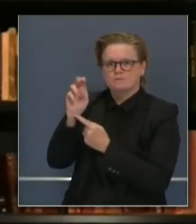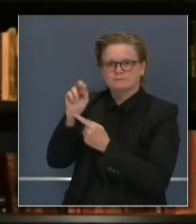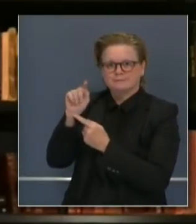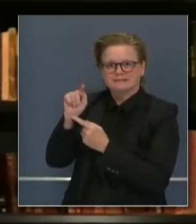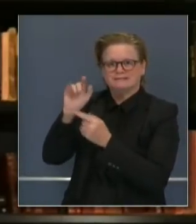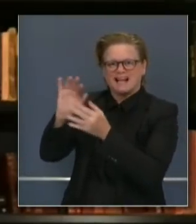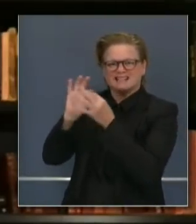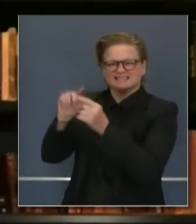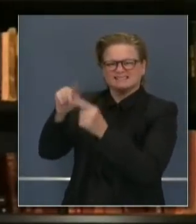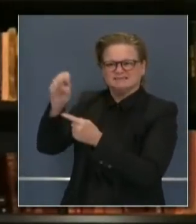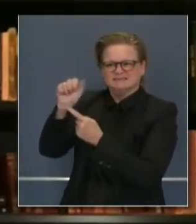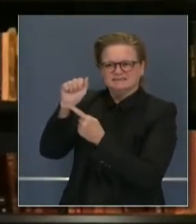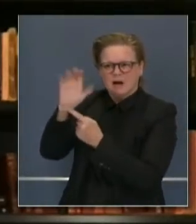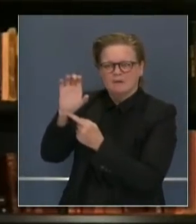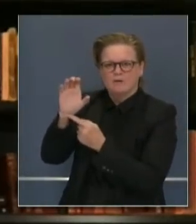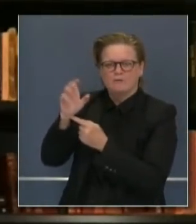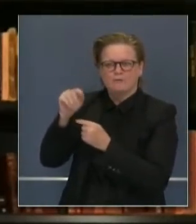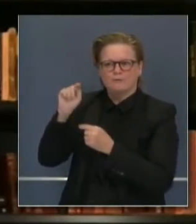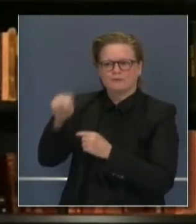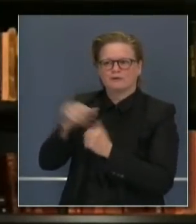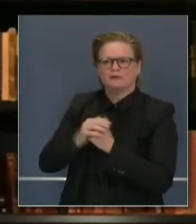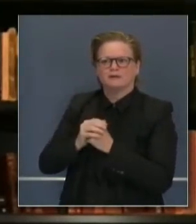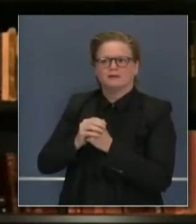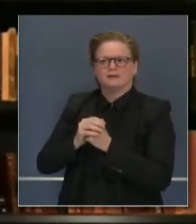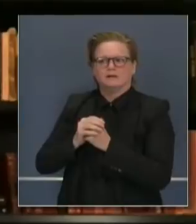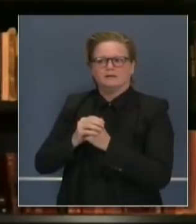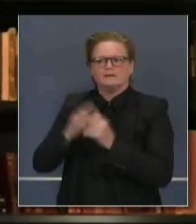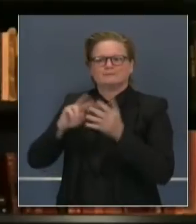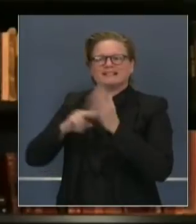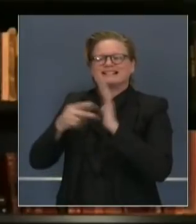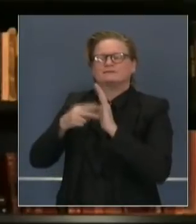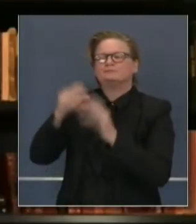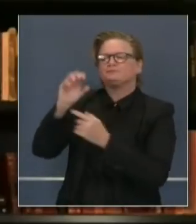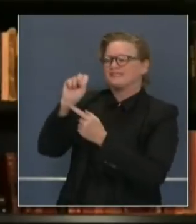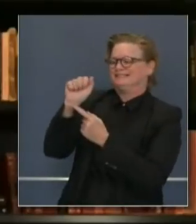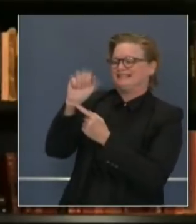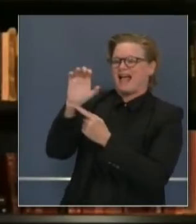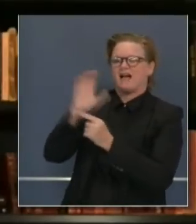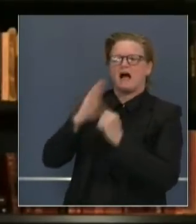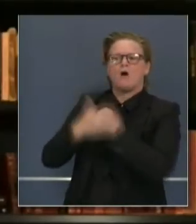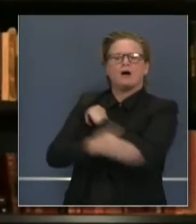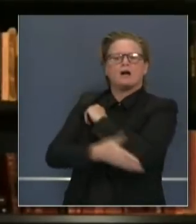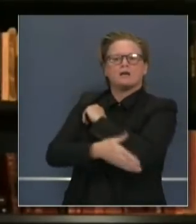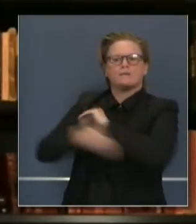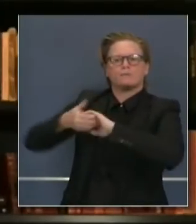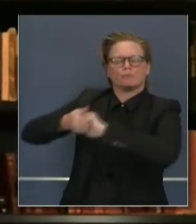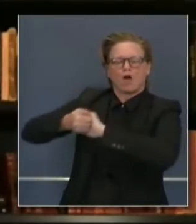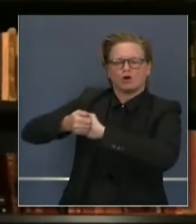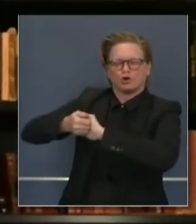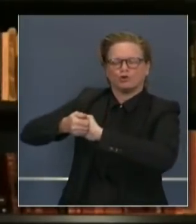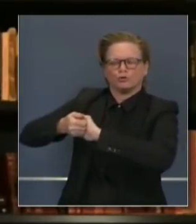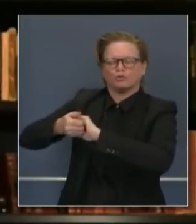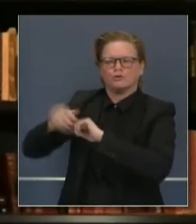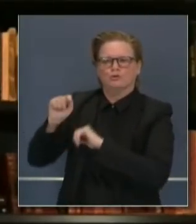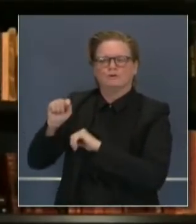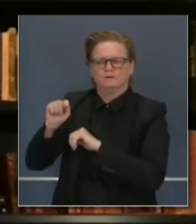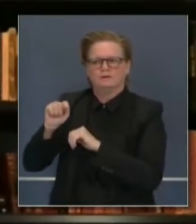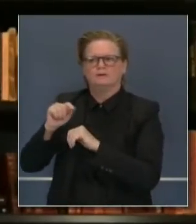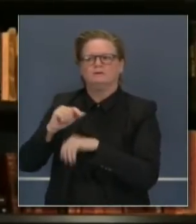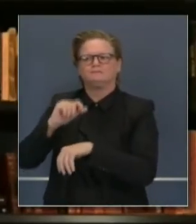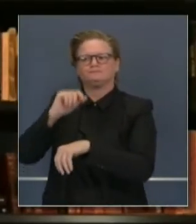of Cities, and forgive me if you don't know CSAC, it's our county partners. And we put together a protocol and a process. We